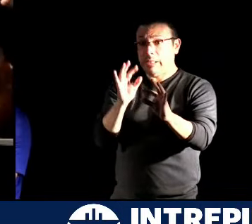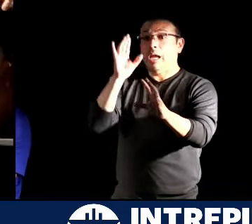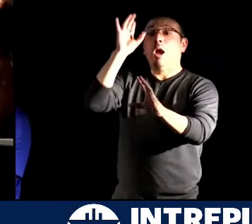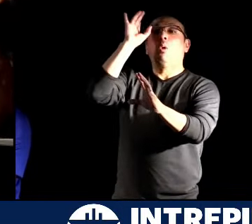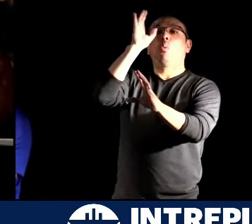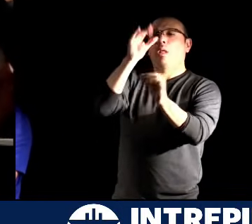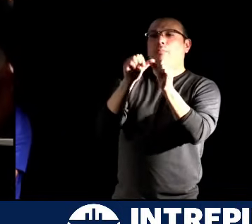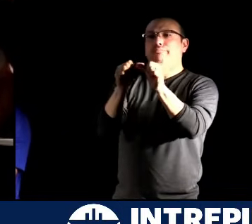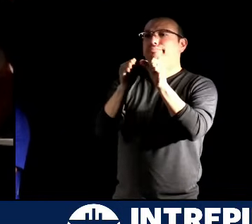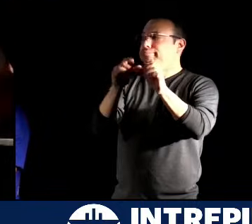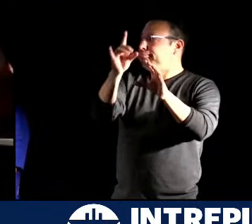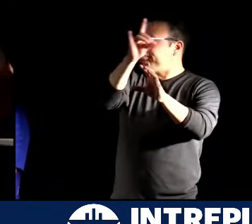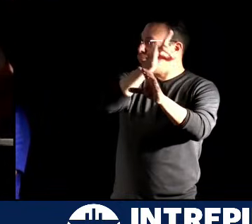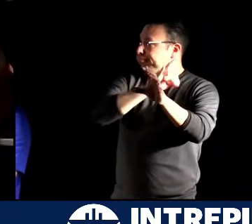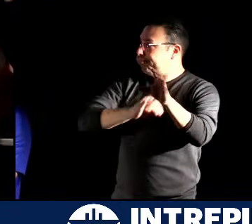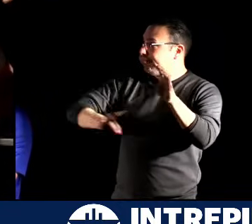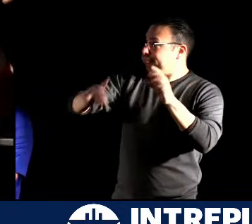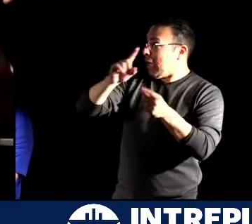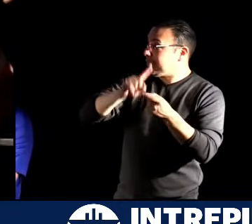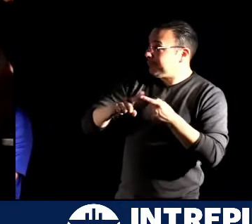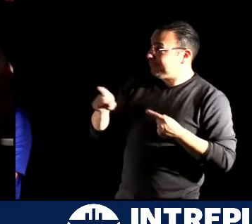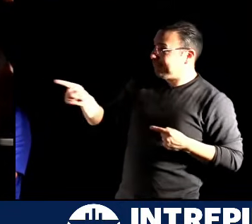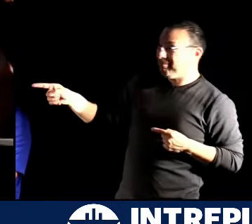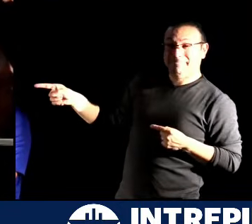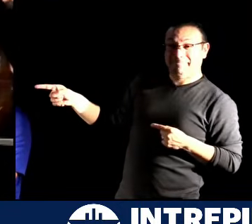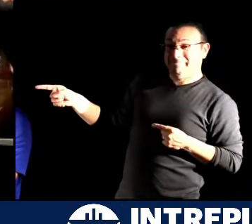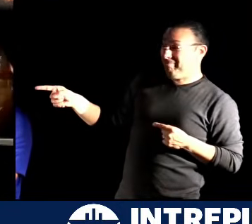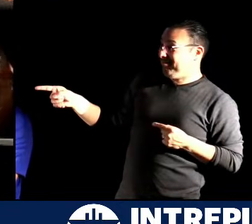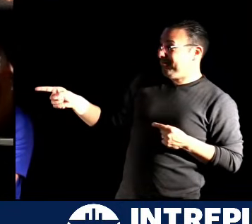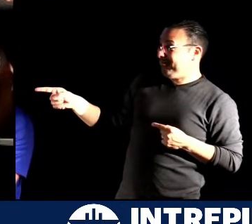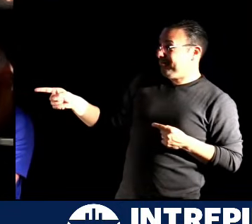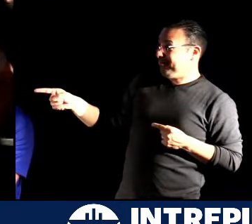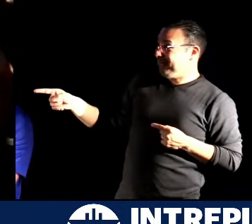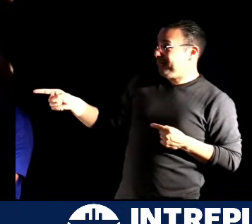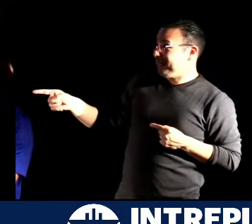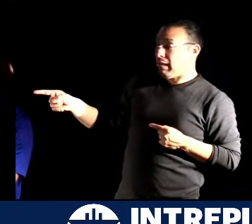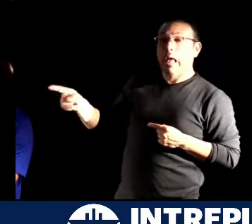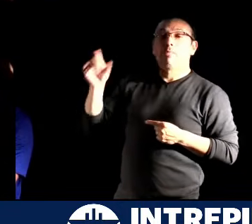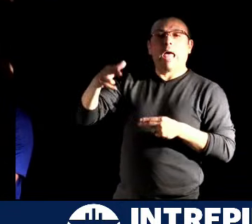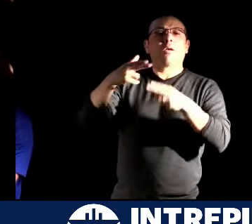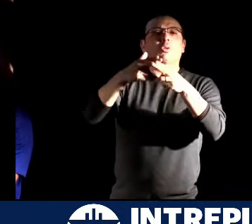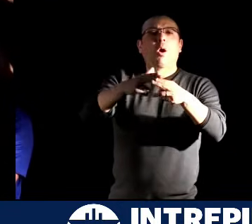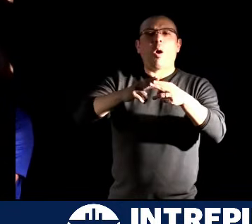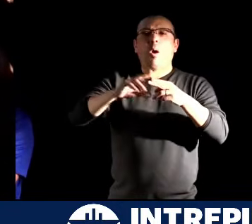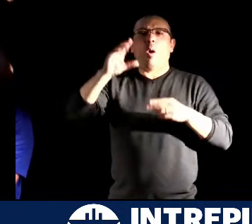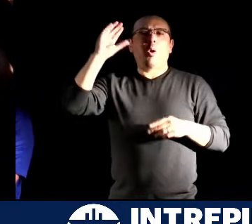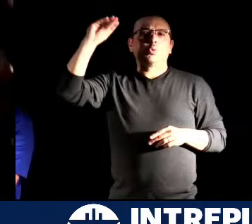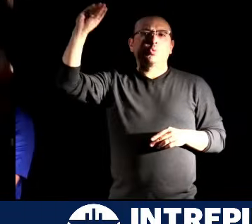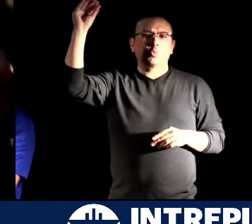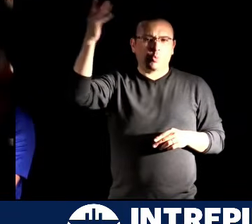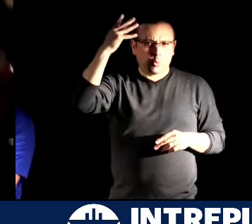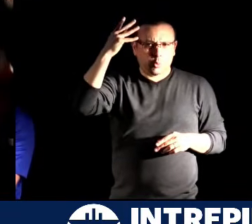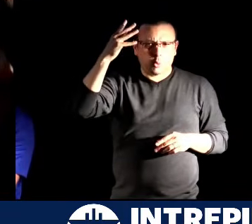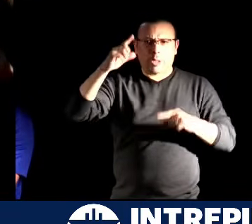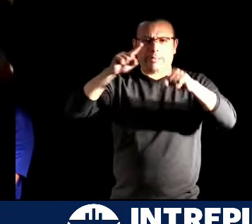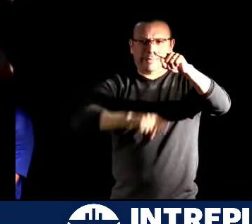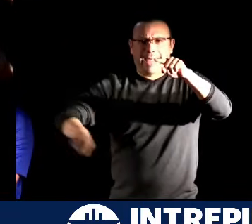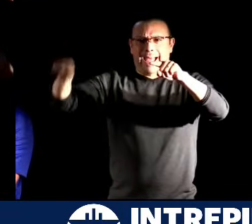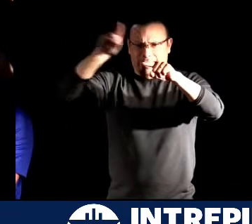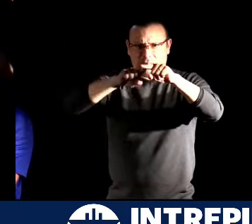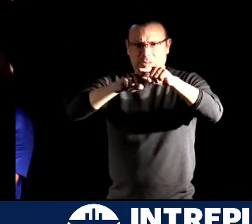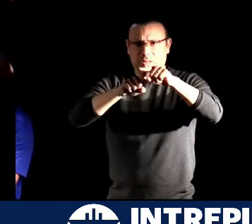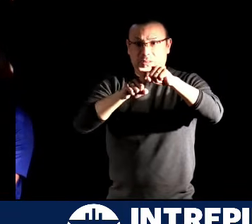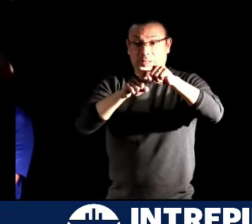cycle until we get to the minimum. Basically, we will close the whole solar cycle, and hopefully after that, the mission will keep